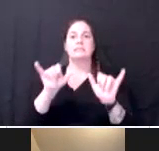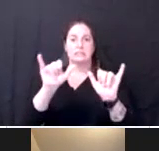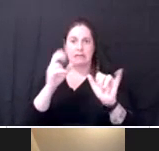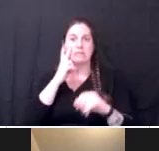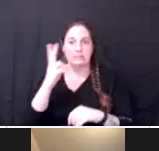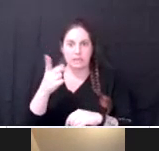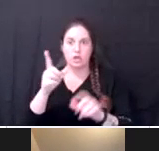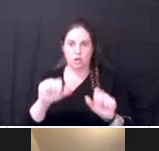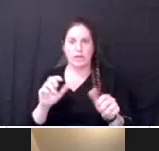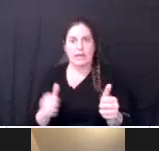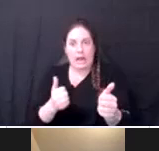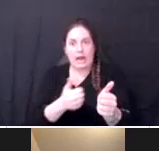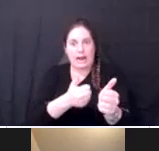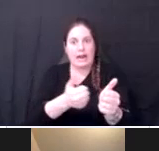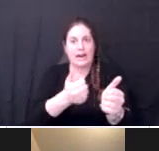up.